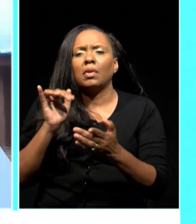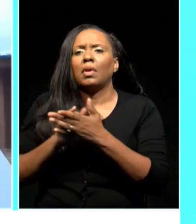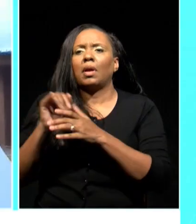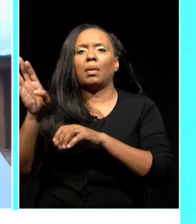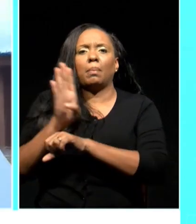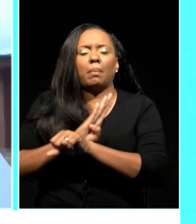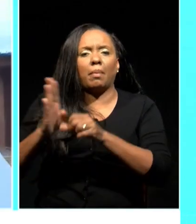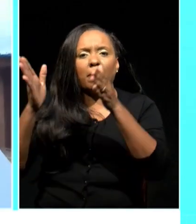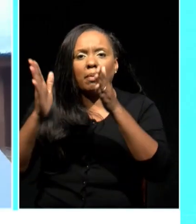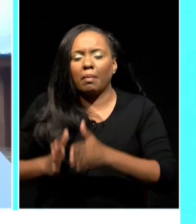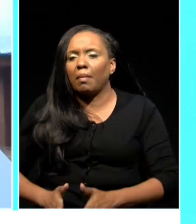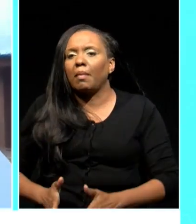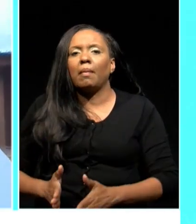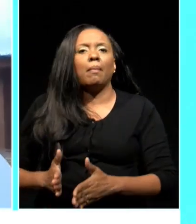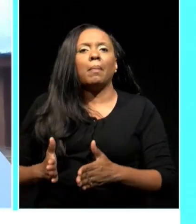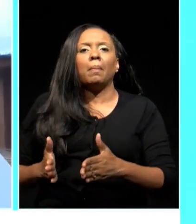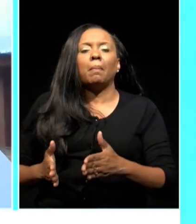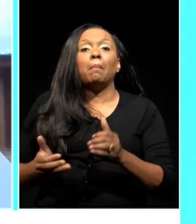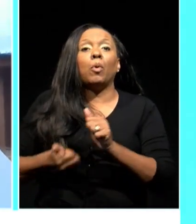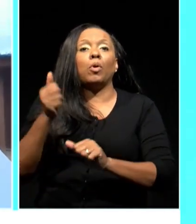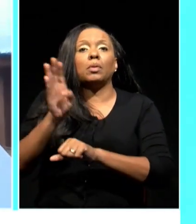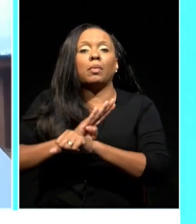Barbados. And that